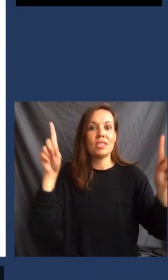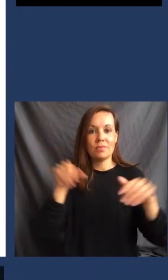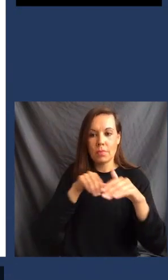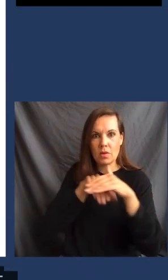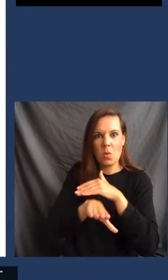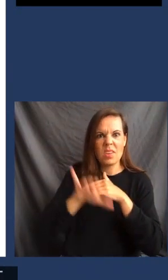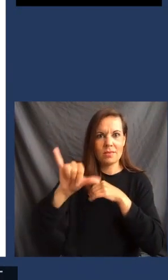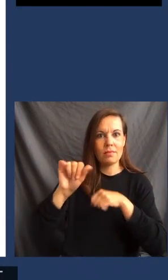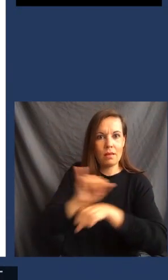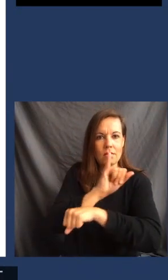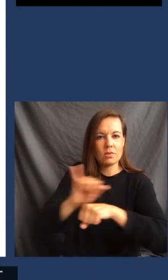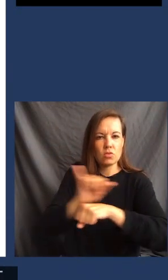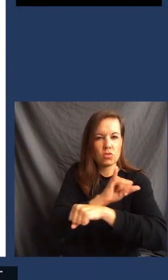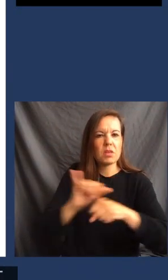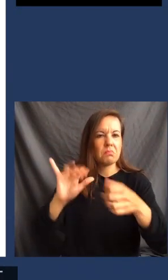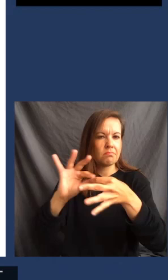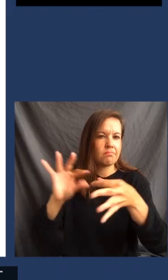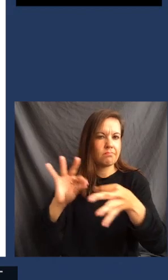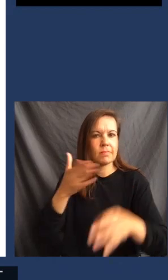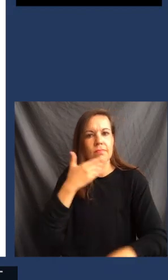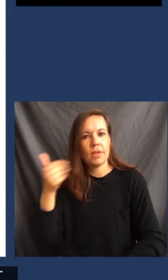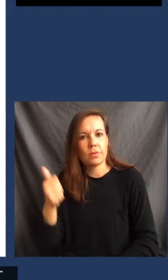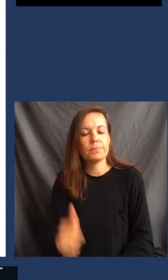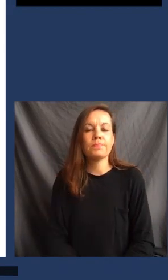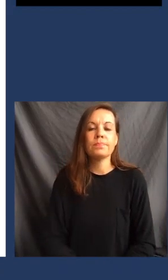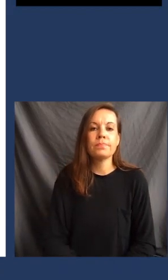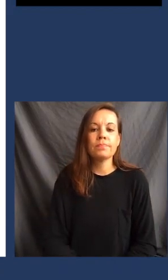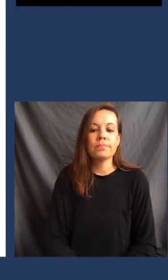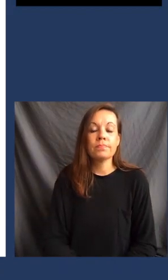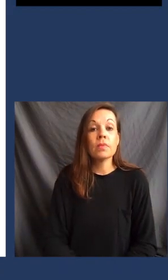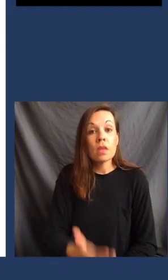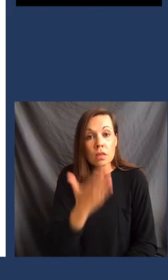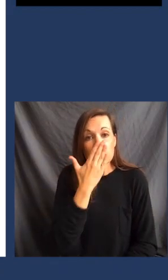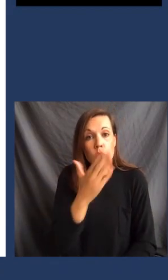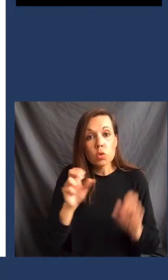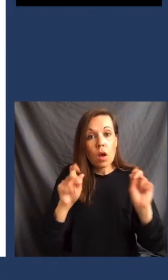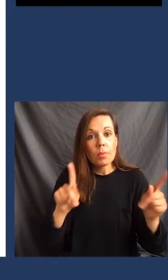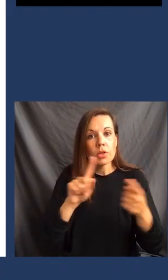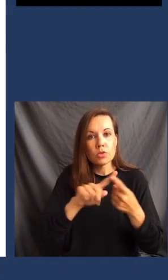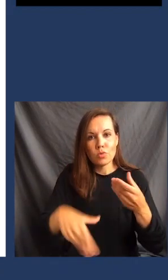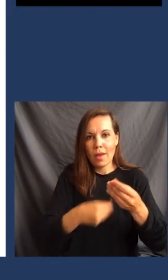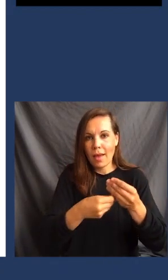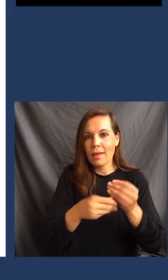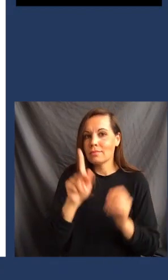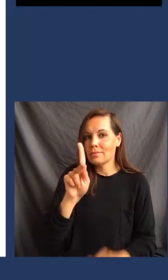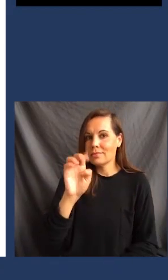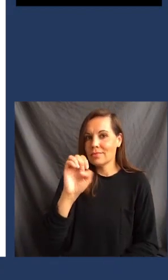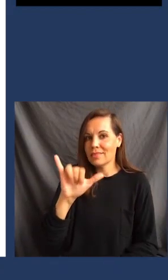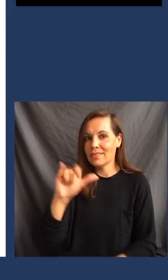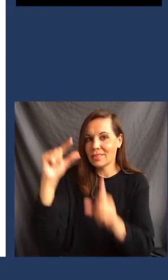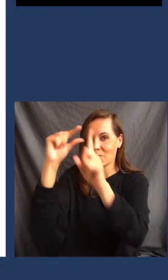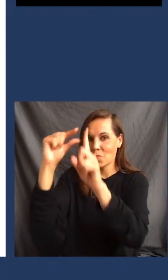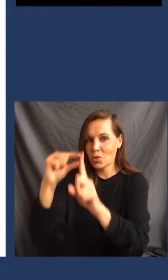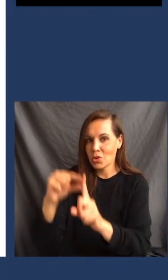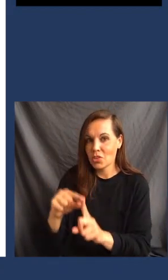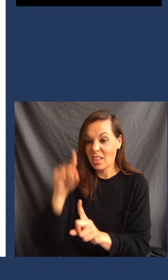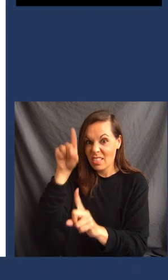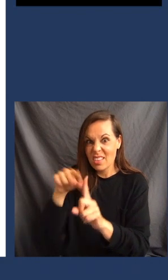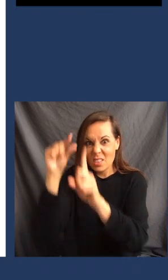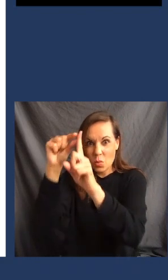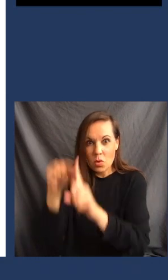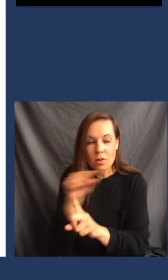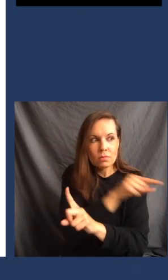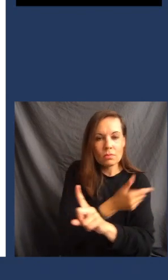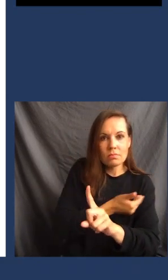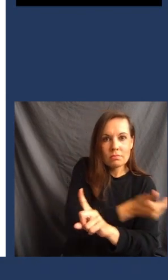a certain industry. This is a great opportunity to include keywords that recruiters and hiring managers will